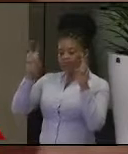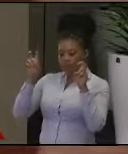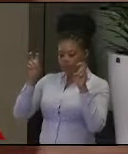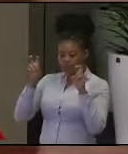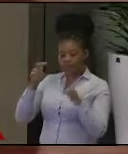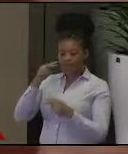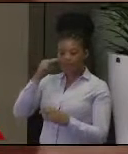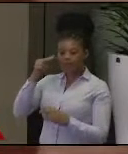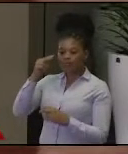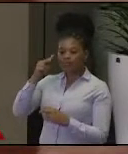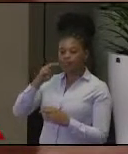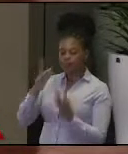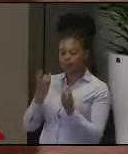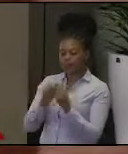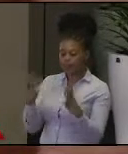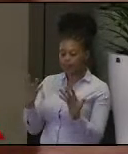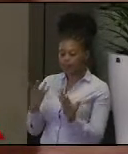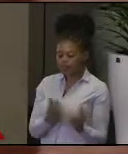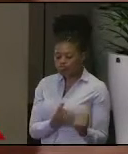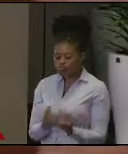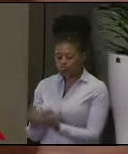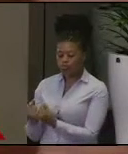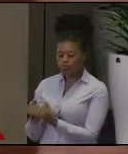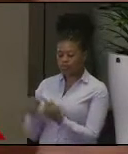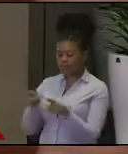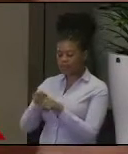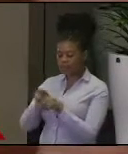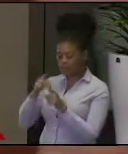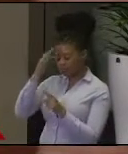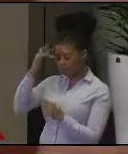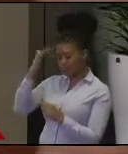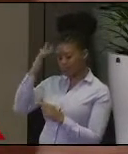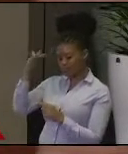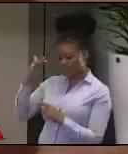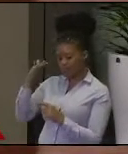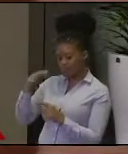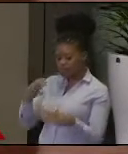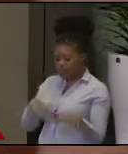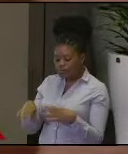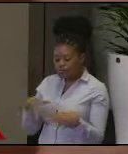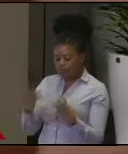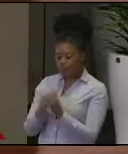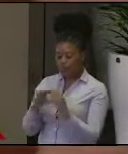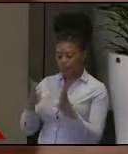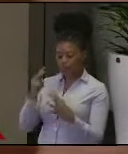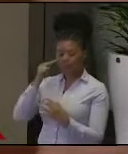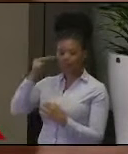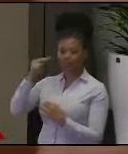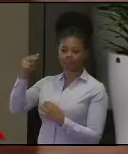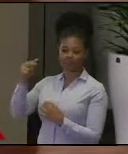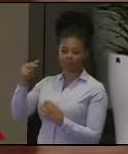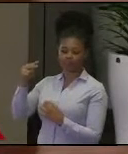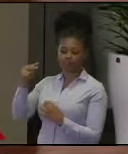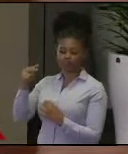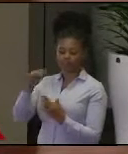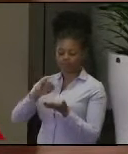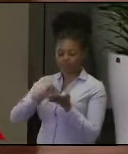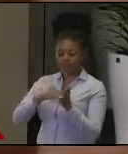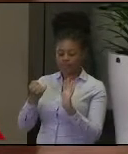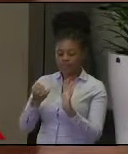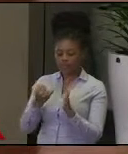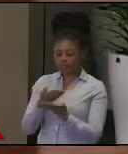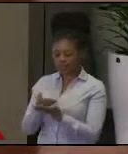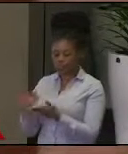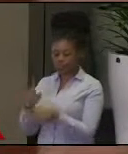"Vision without action is just a dream. Action without vision just passes